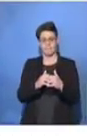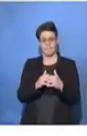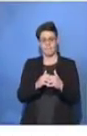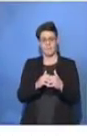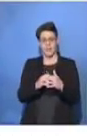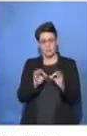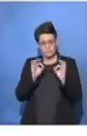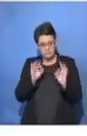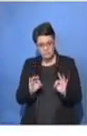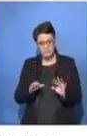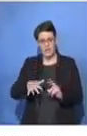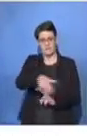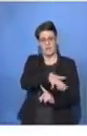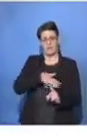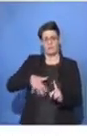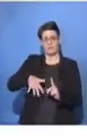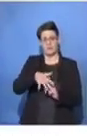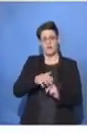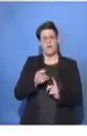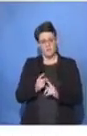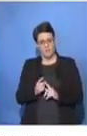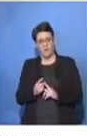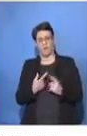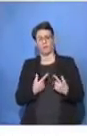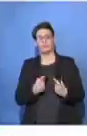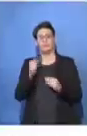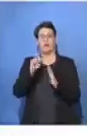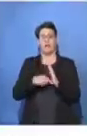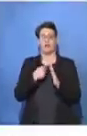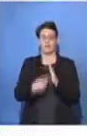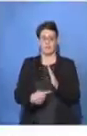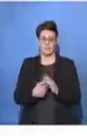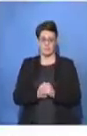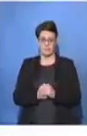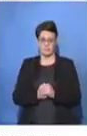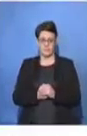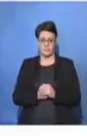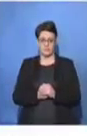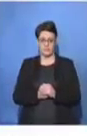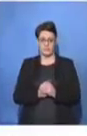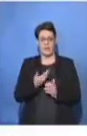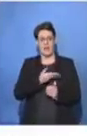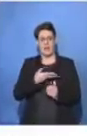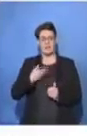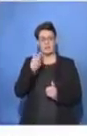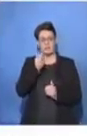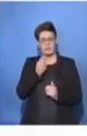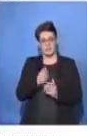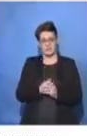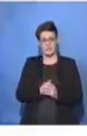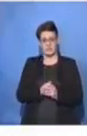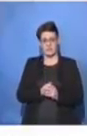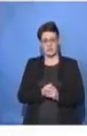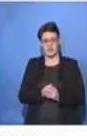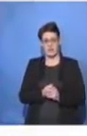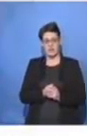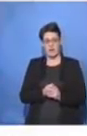a conducive environment for the conduct of the elections. Ladies and gentlemen, the